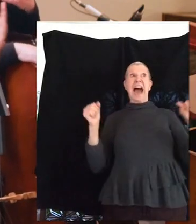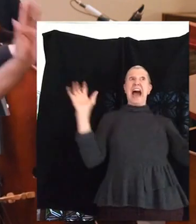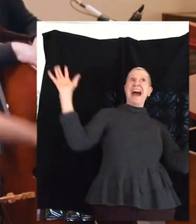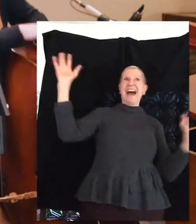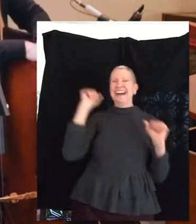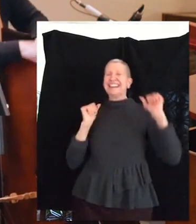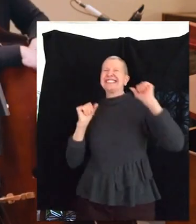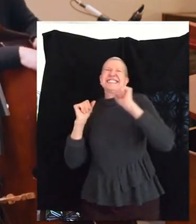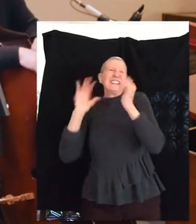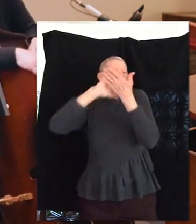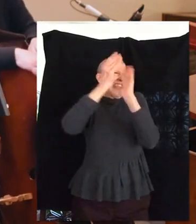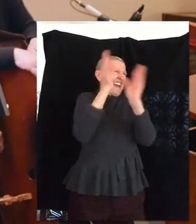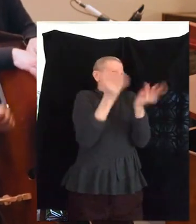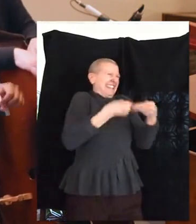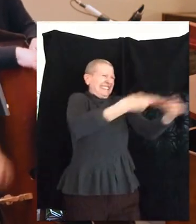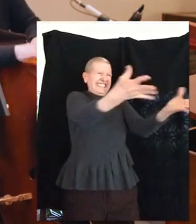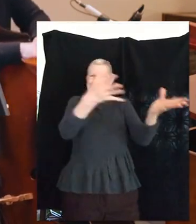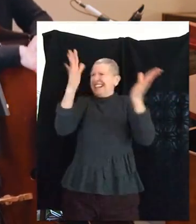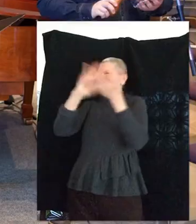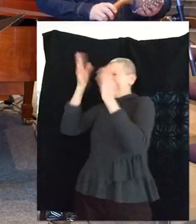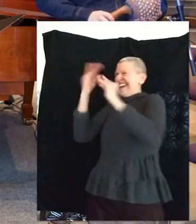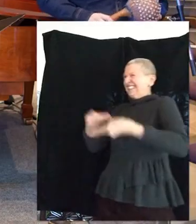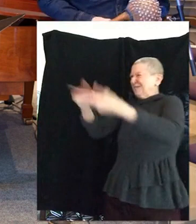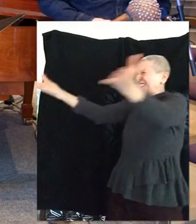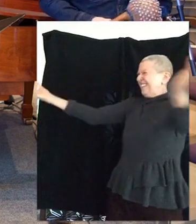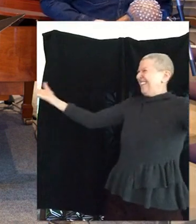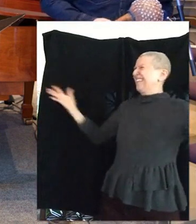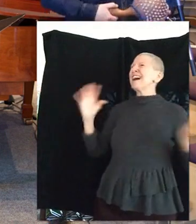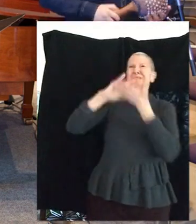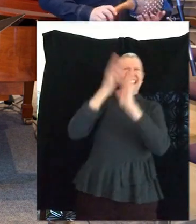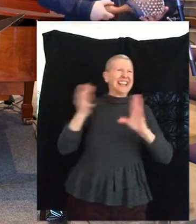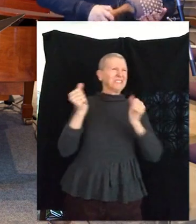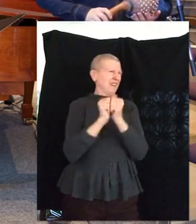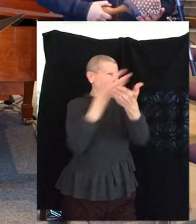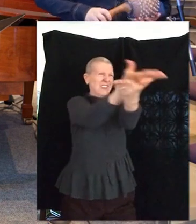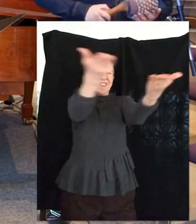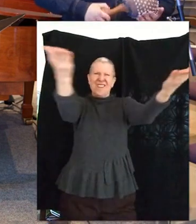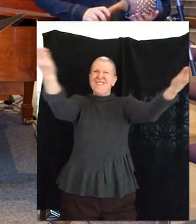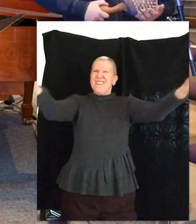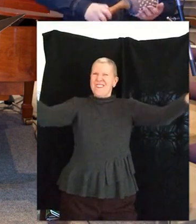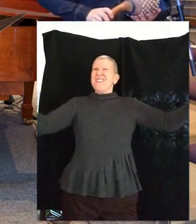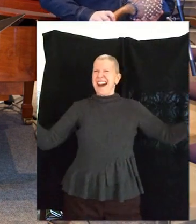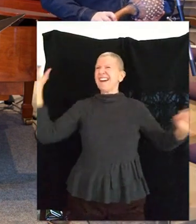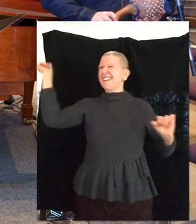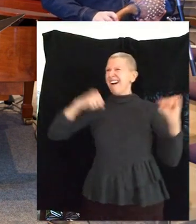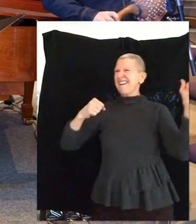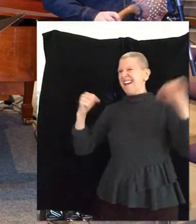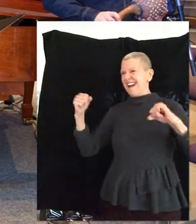Salam aleikum. Oh yeah. Salam aleikum. Oh yeah. Salam aleikum. Oh yeah. Oh yeah. Oh yeah. Oh yeah. Oh